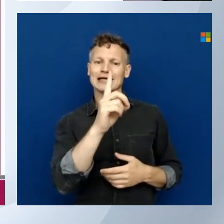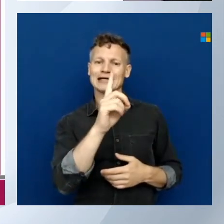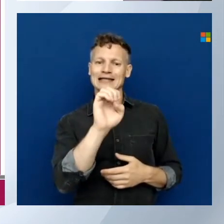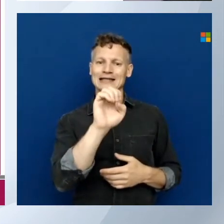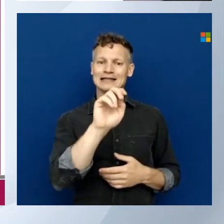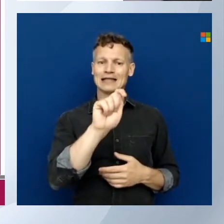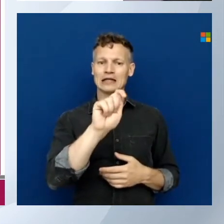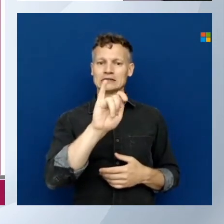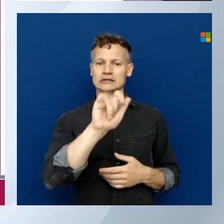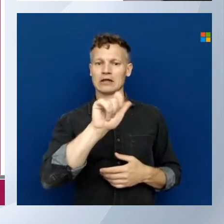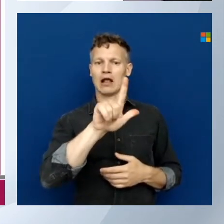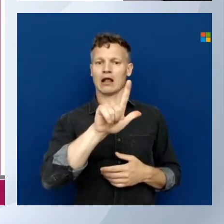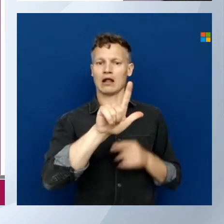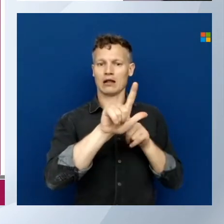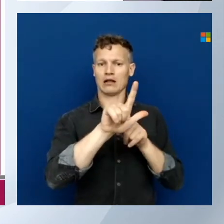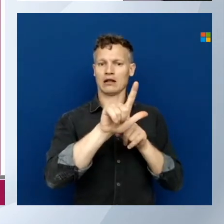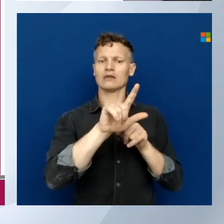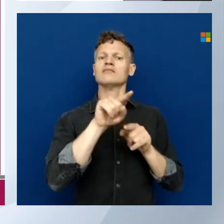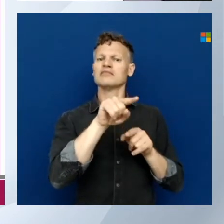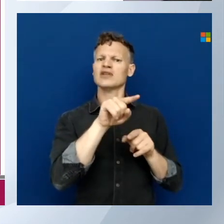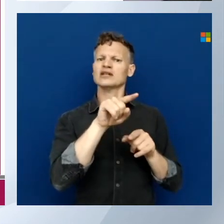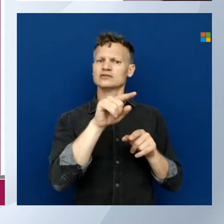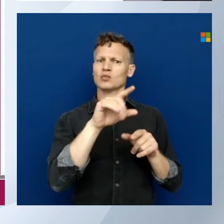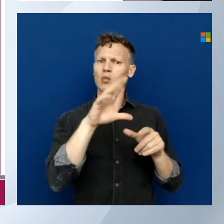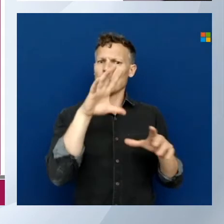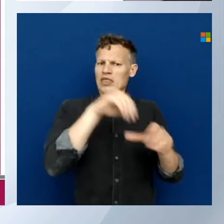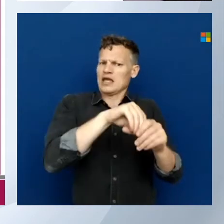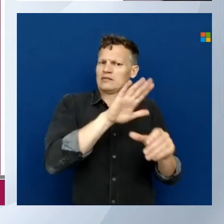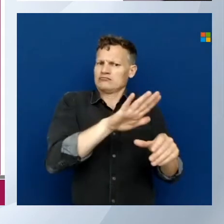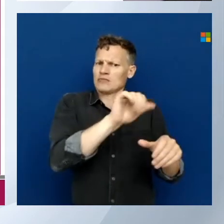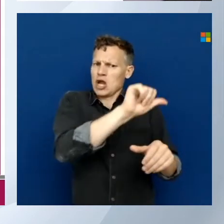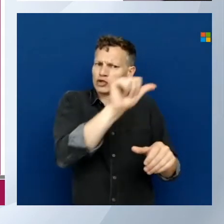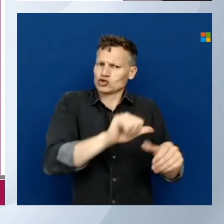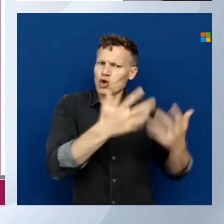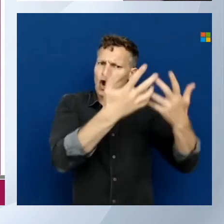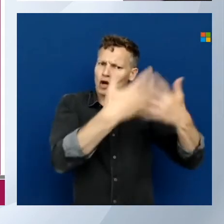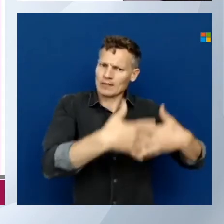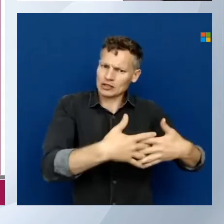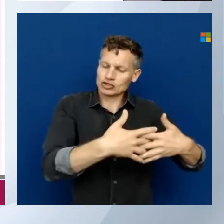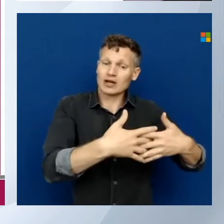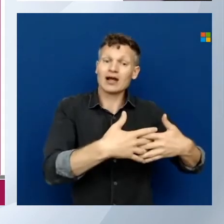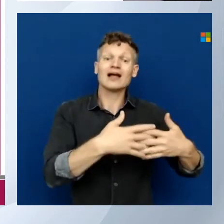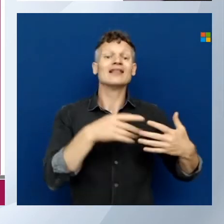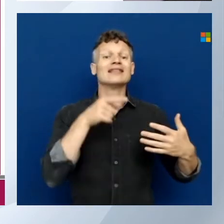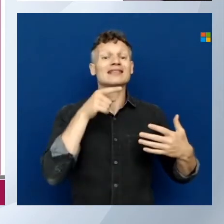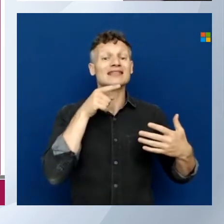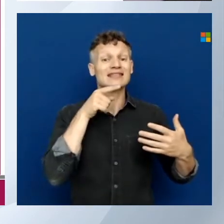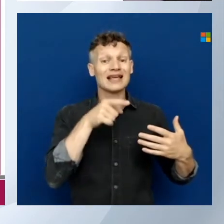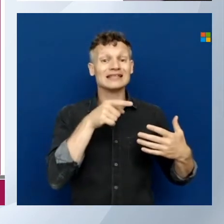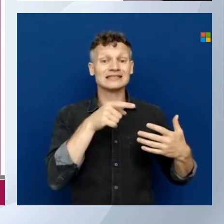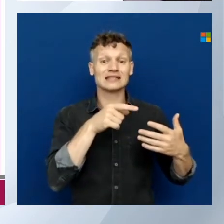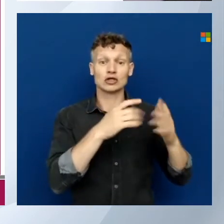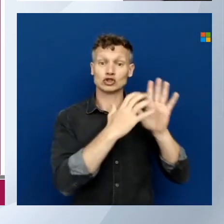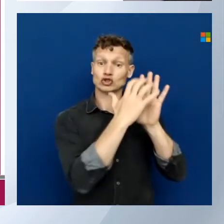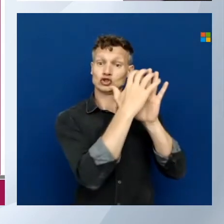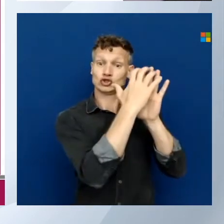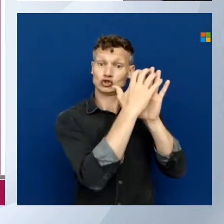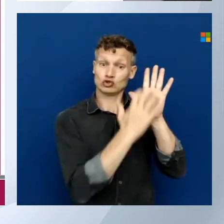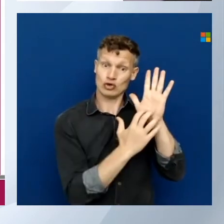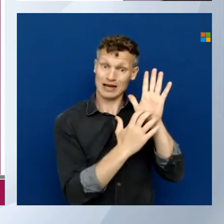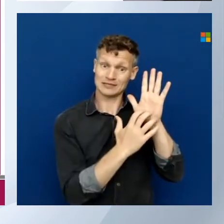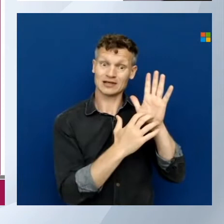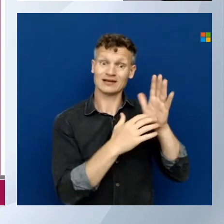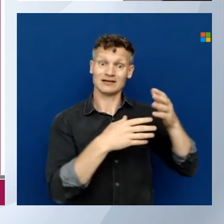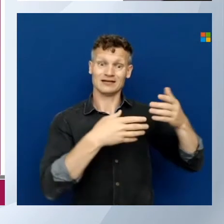And this allows me to basically have that script pull down that information or read that information